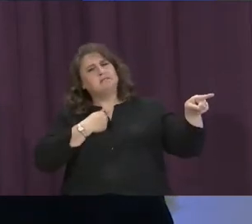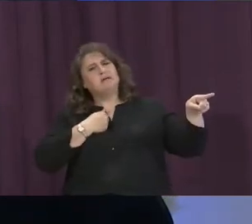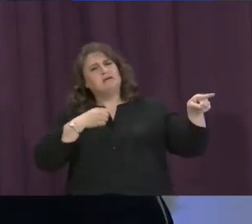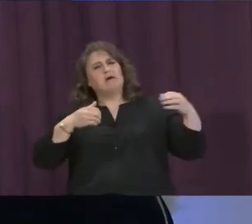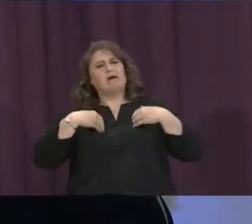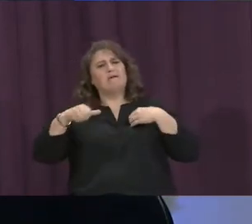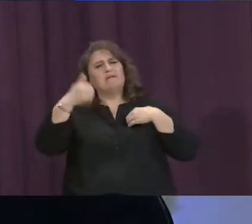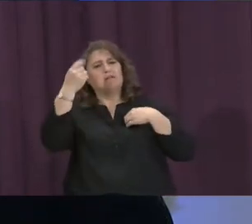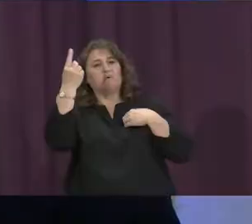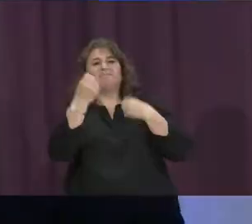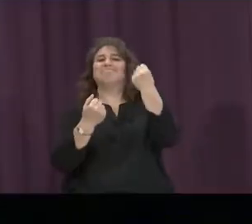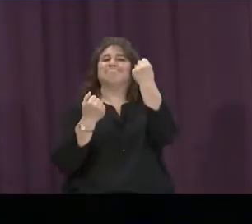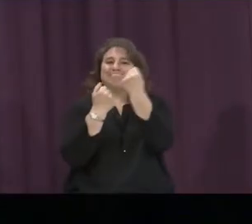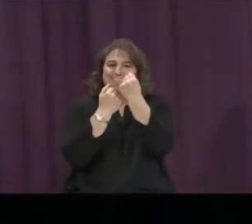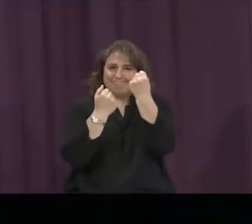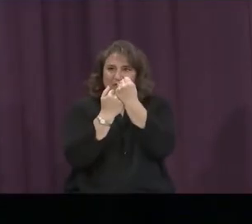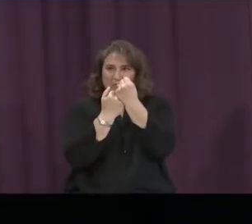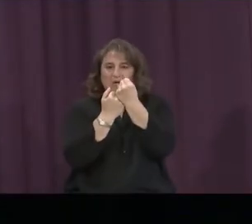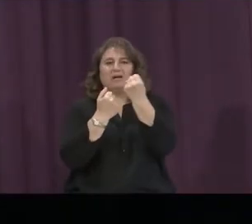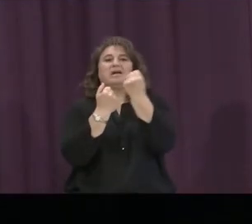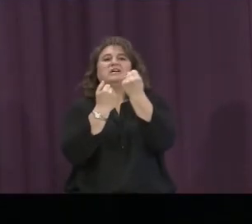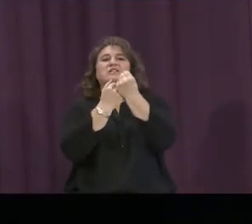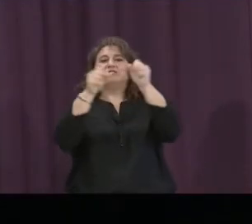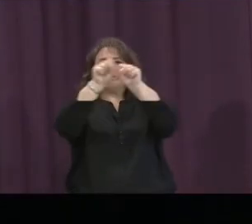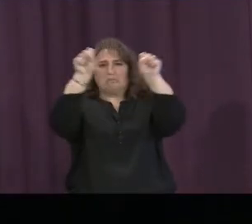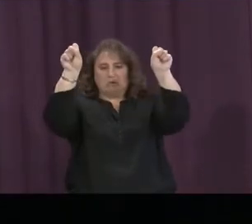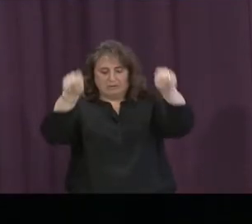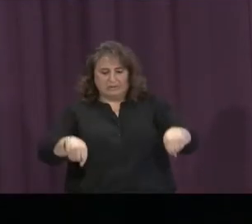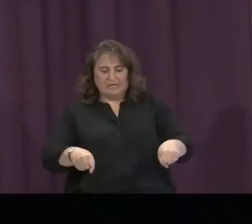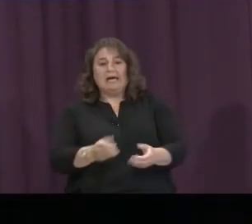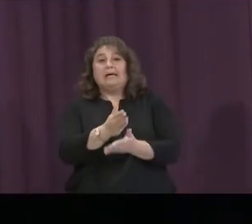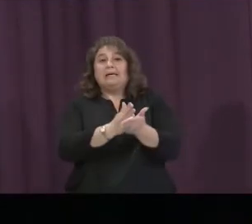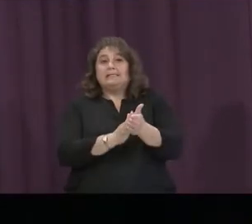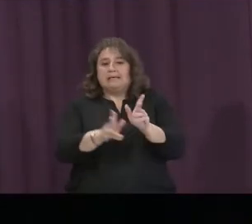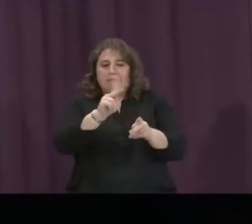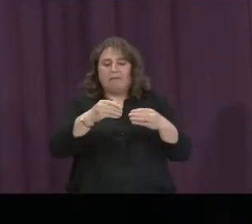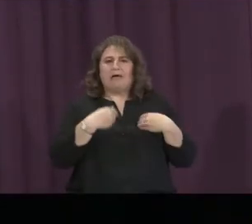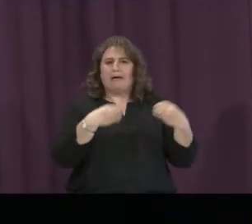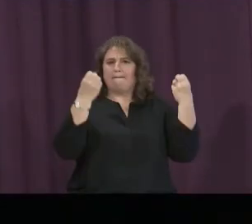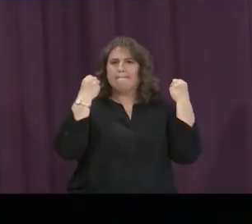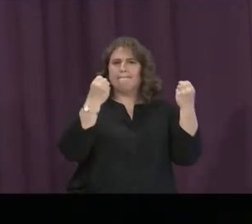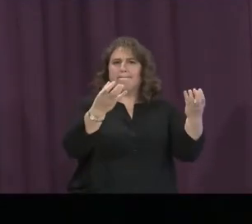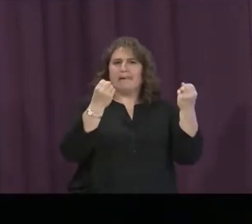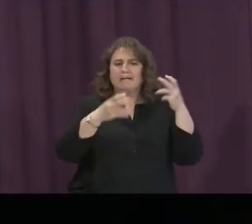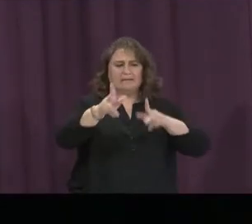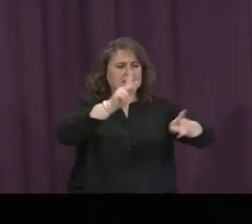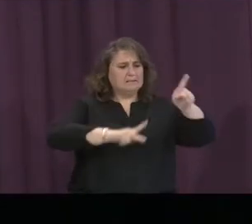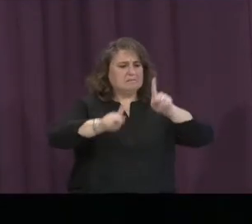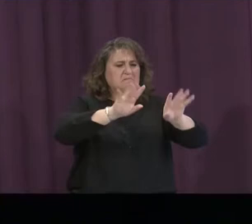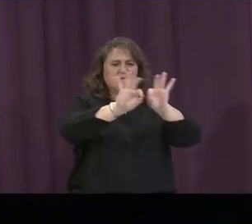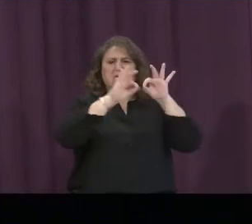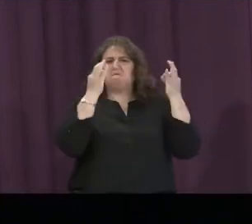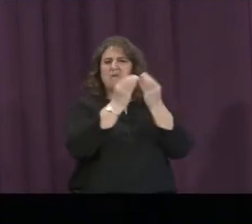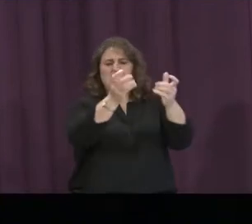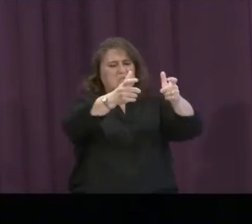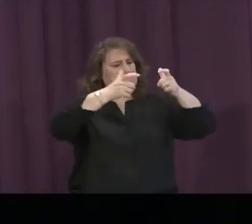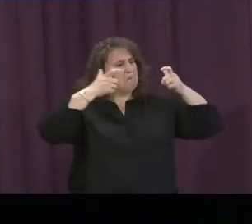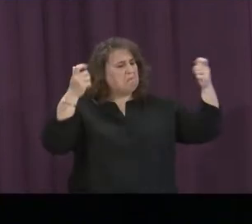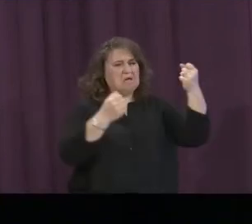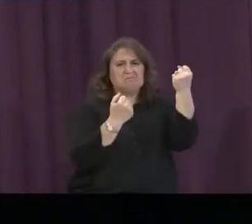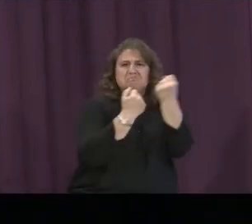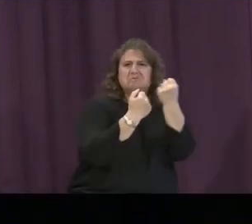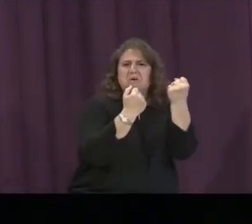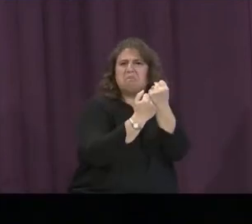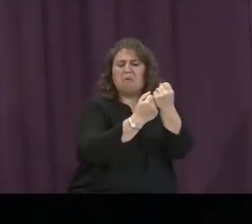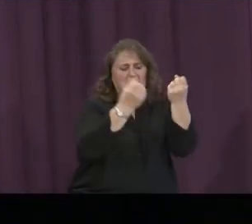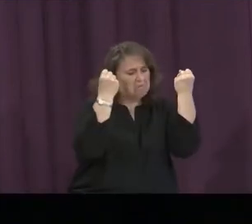here. support. Yeah. Like a support system. Some people have a huge support system. Large families and all of that. Mm other people may